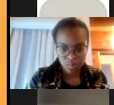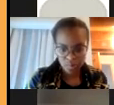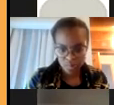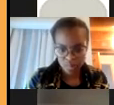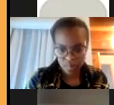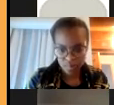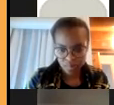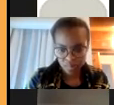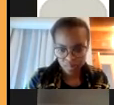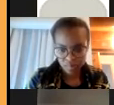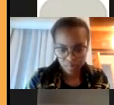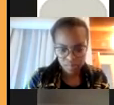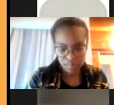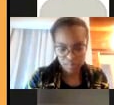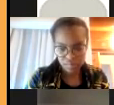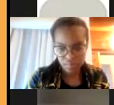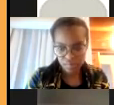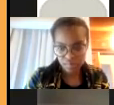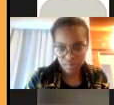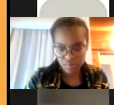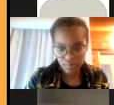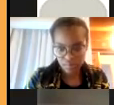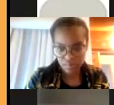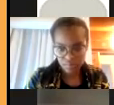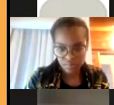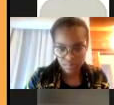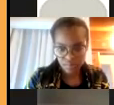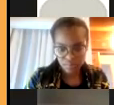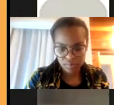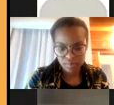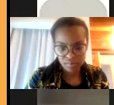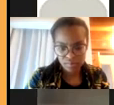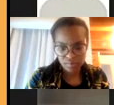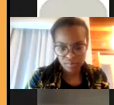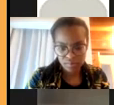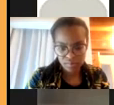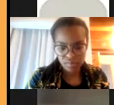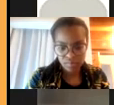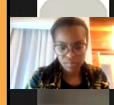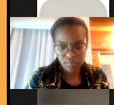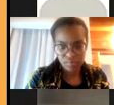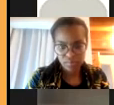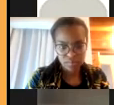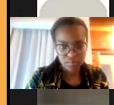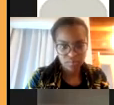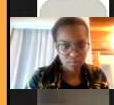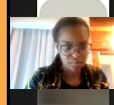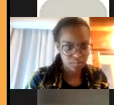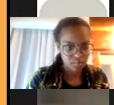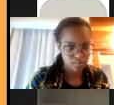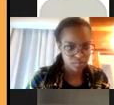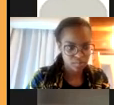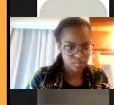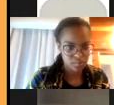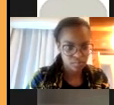to the film Takeover. This is a story from New York, not the New York of Manhattan and